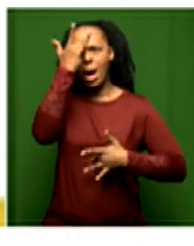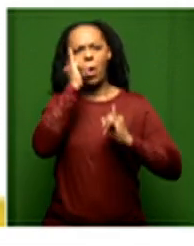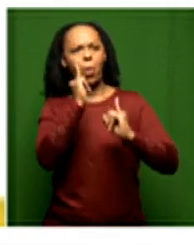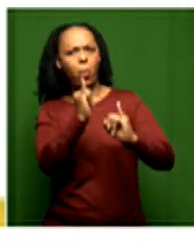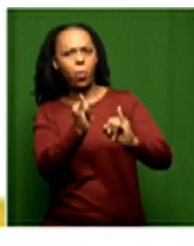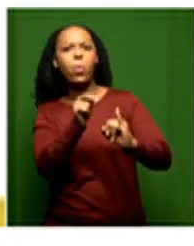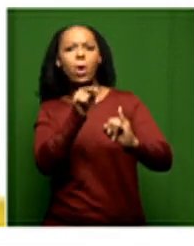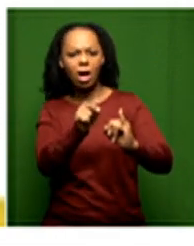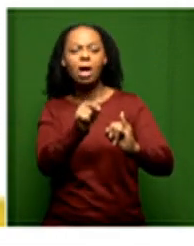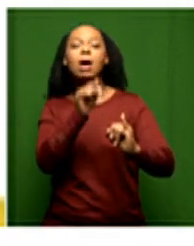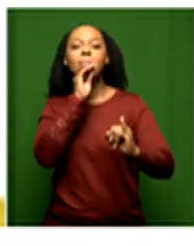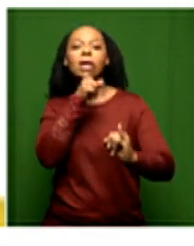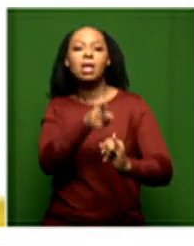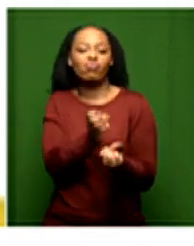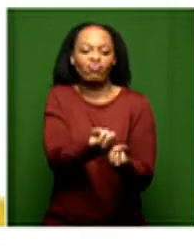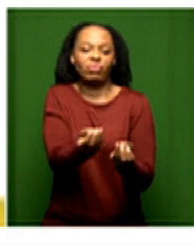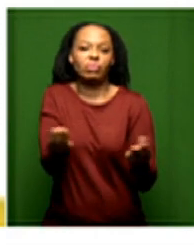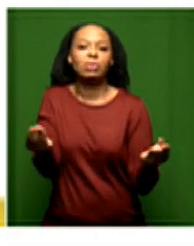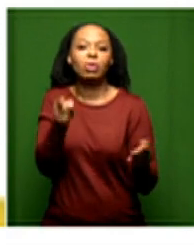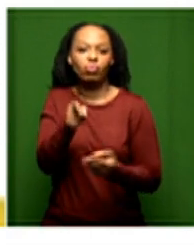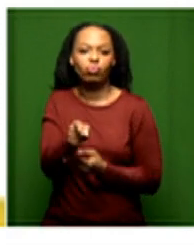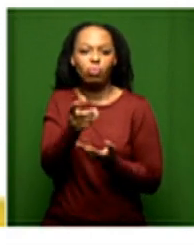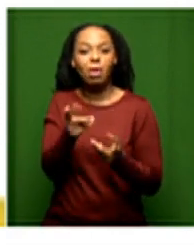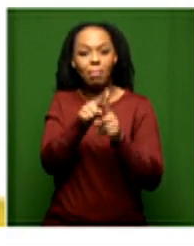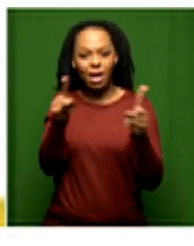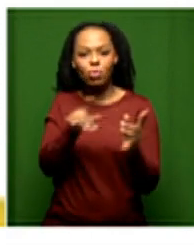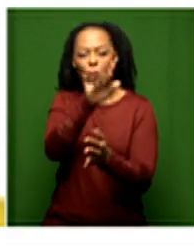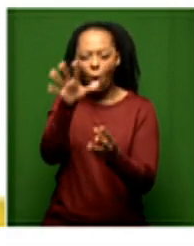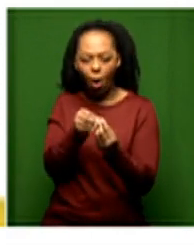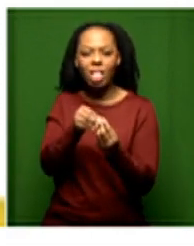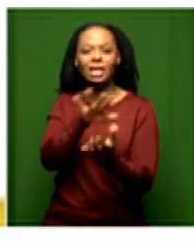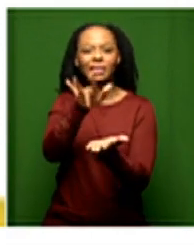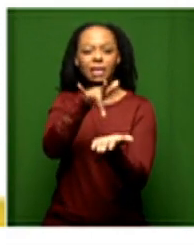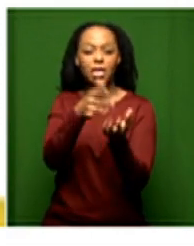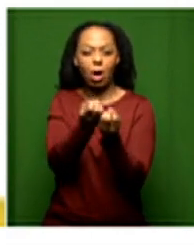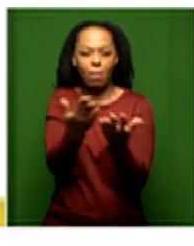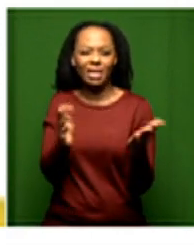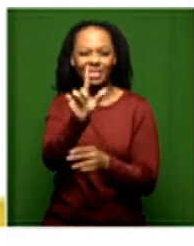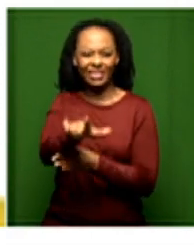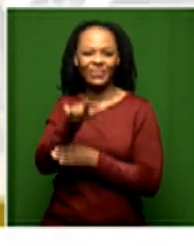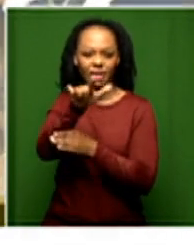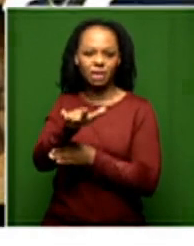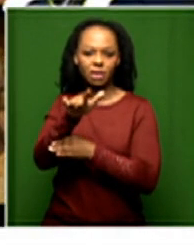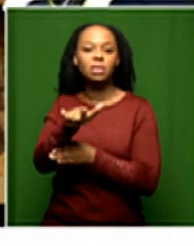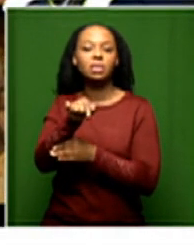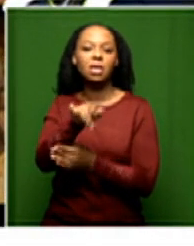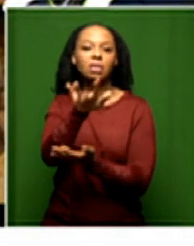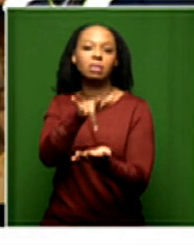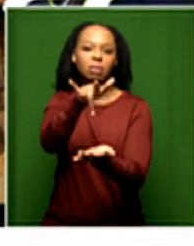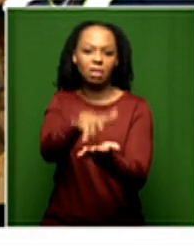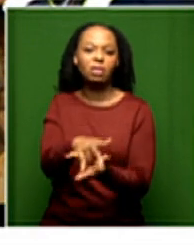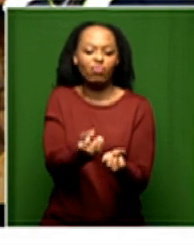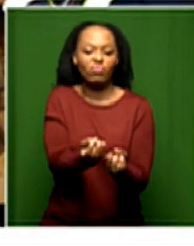will be really equal distribution across the 17 sites. And that is all being